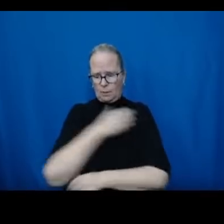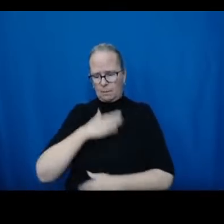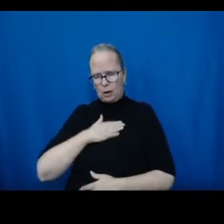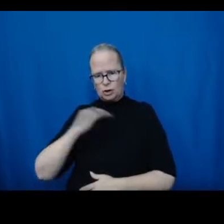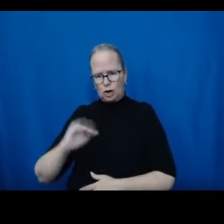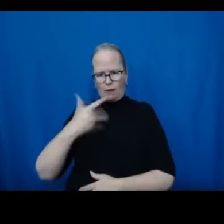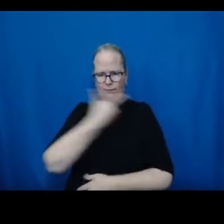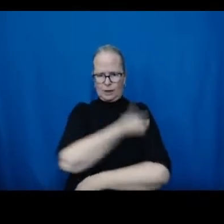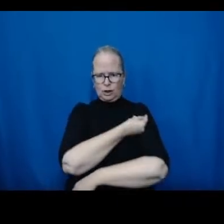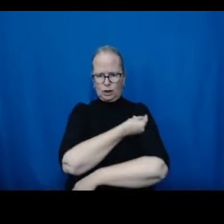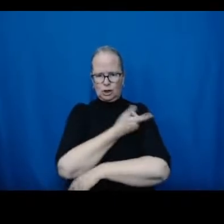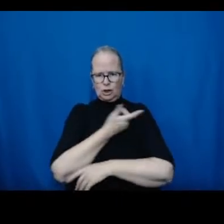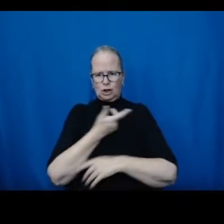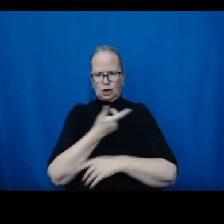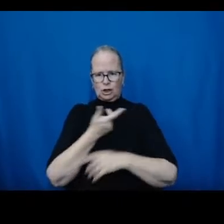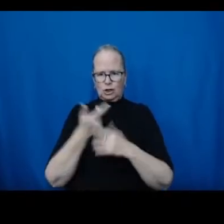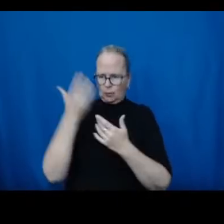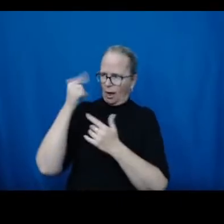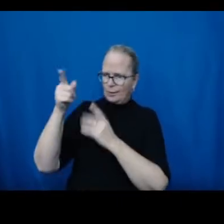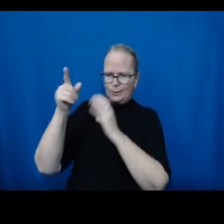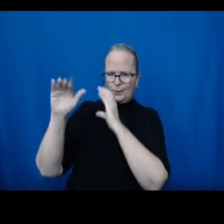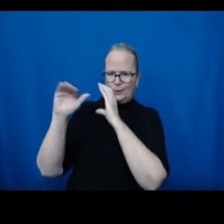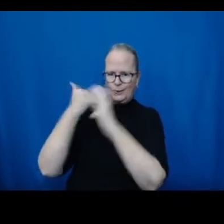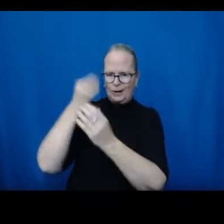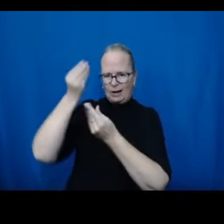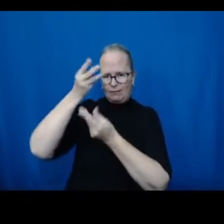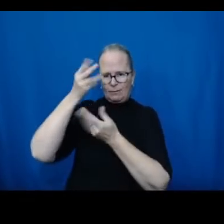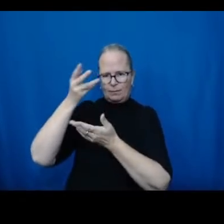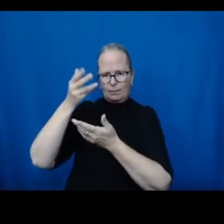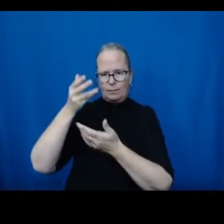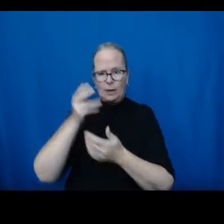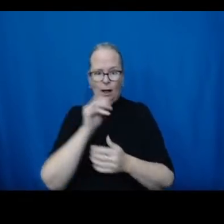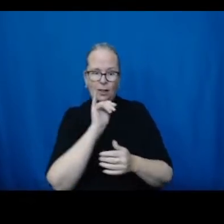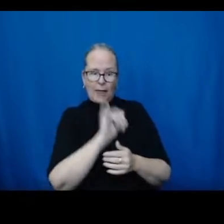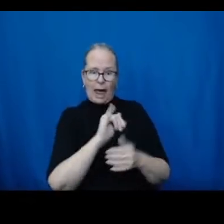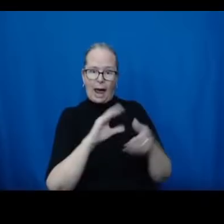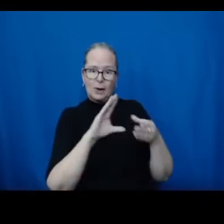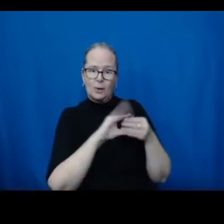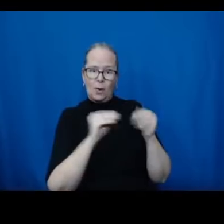incredibly encouraging. And you know what? Those stories matter. Those conversations matter.